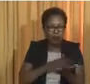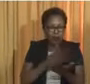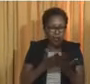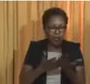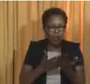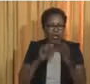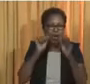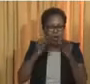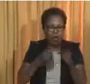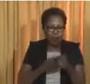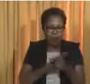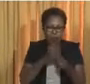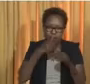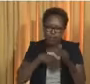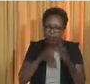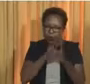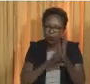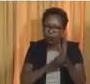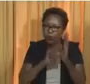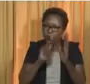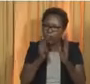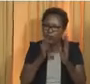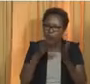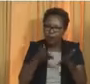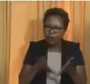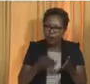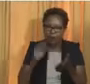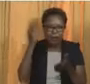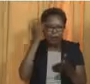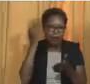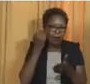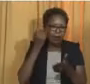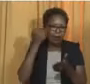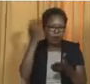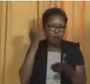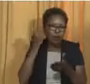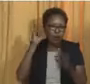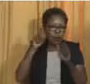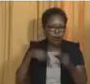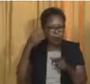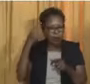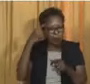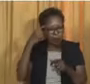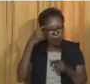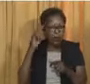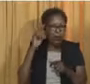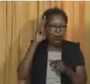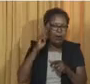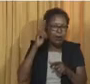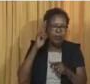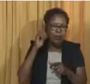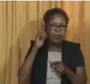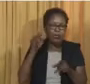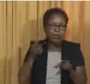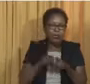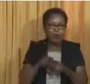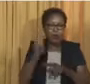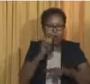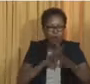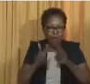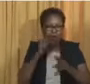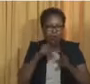our constitutional system, a court must take into account the purposive and value-based interpretation